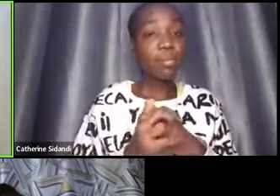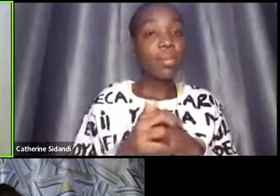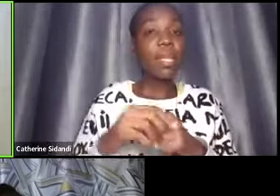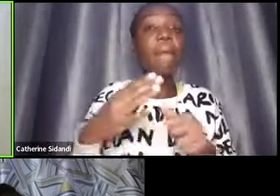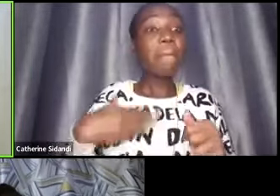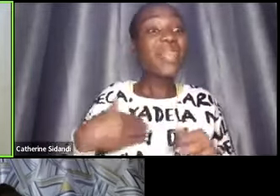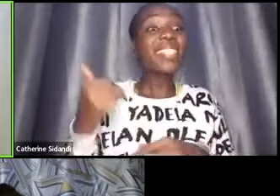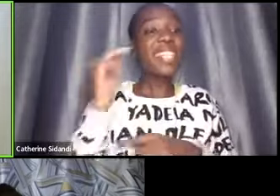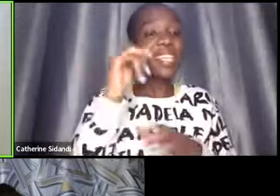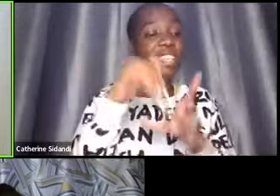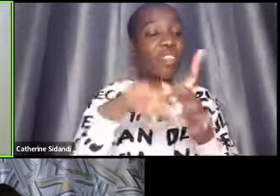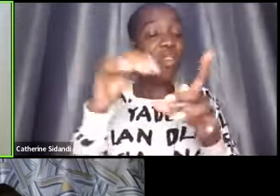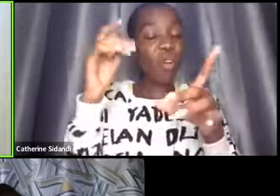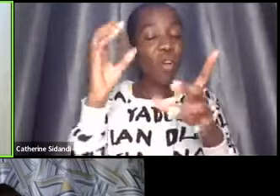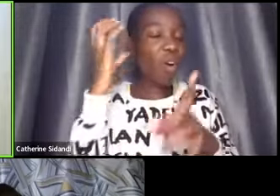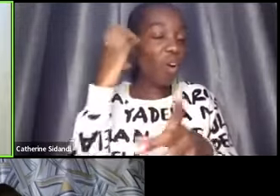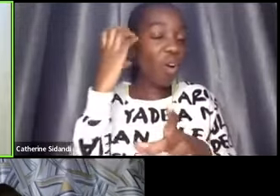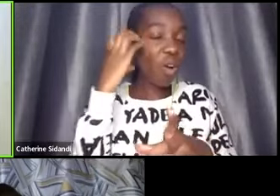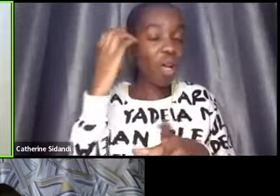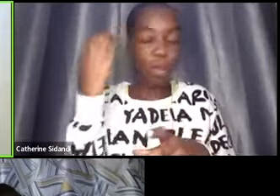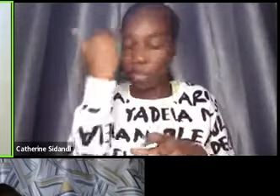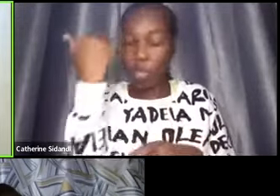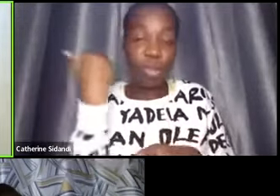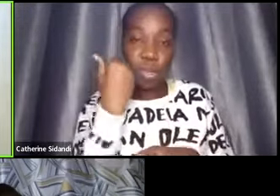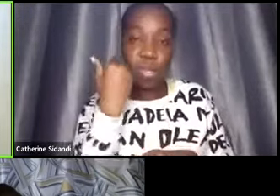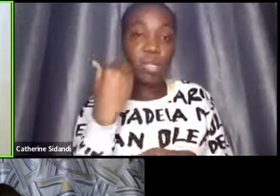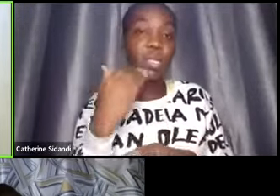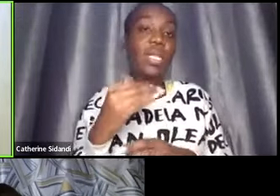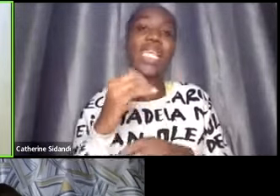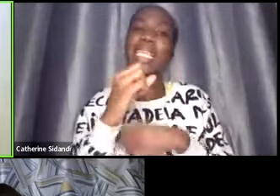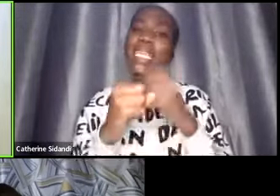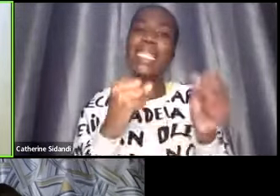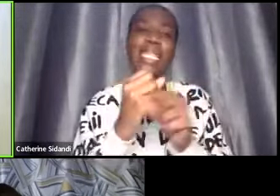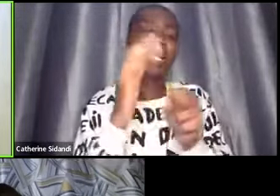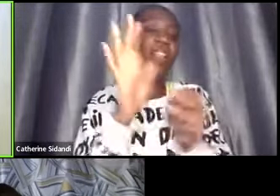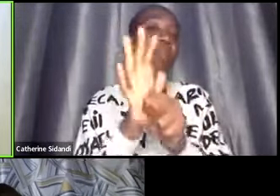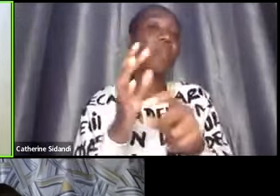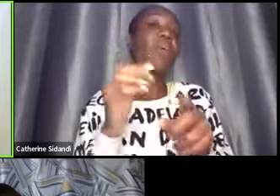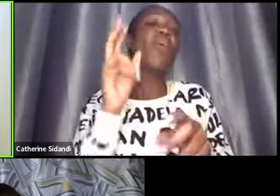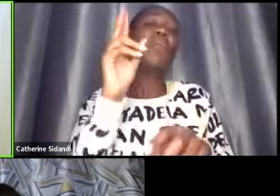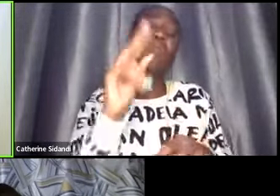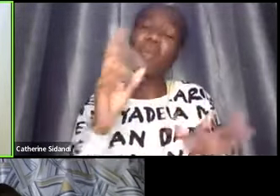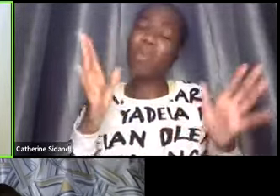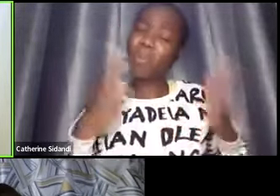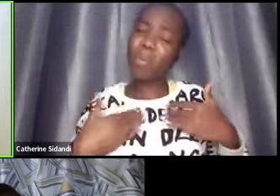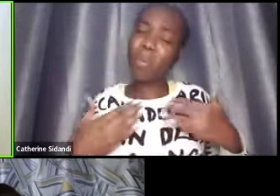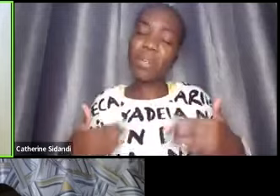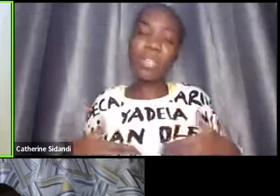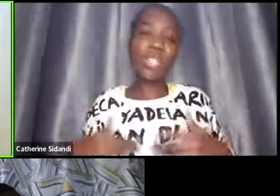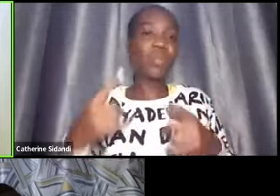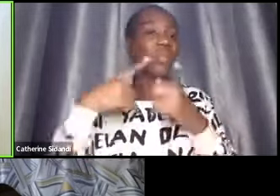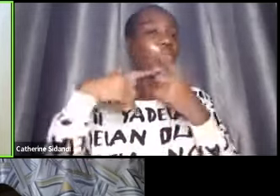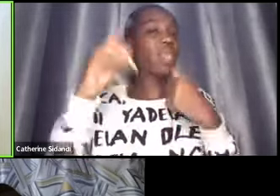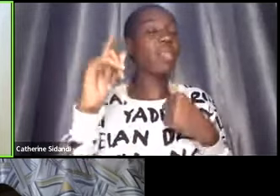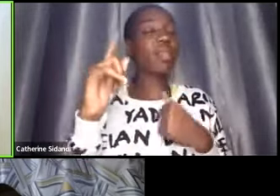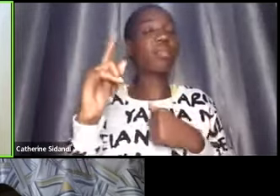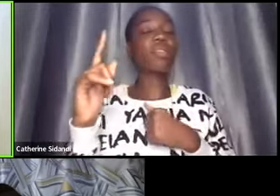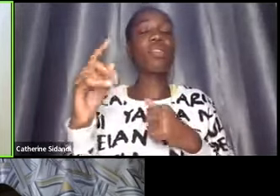years. Nobody wins a court case. Don't waste your time. Mediate.